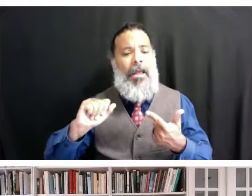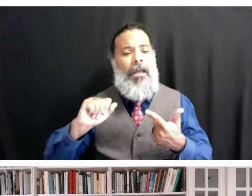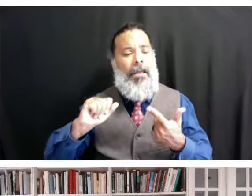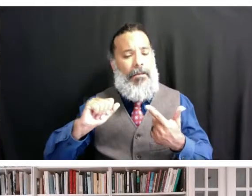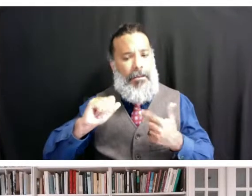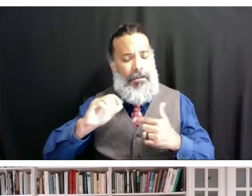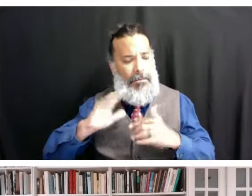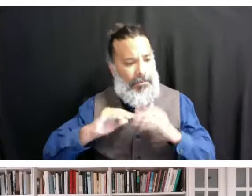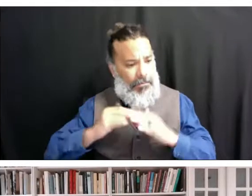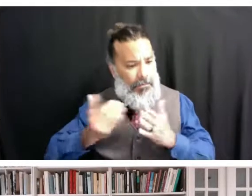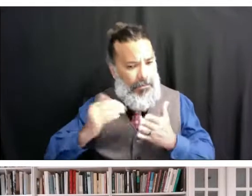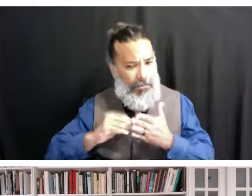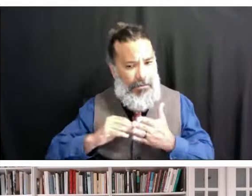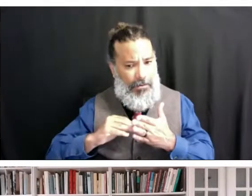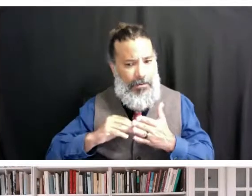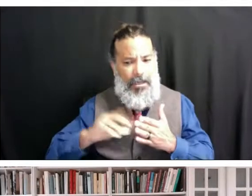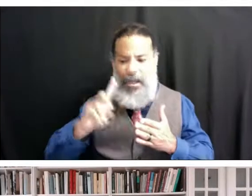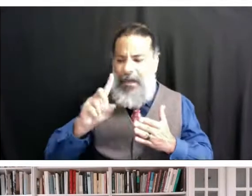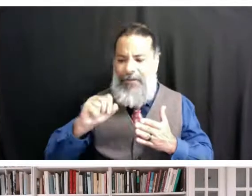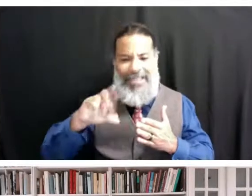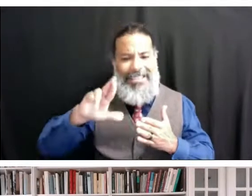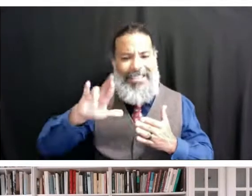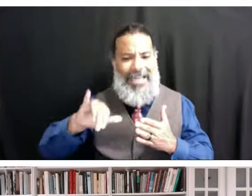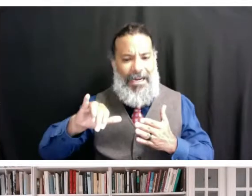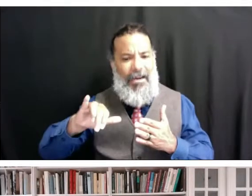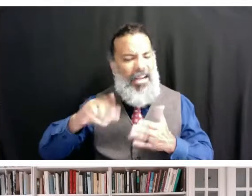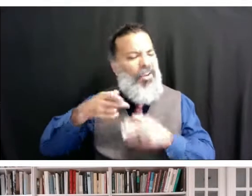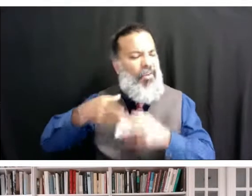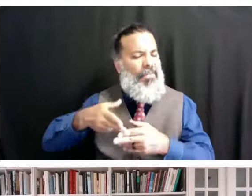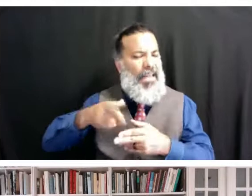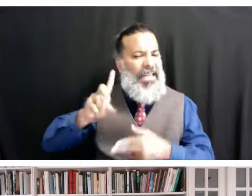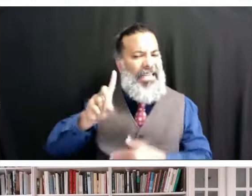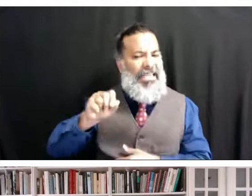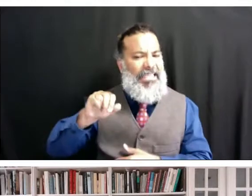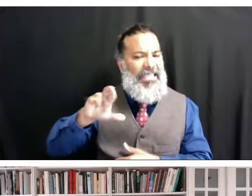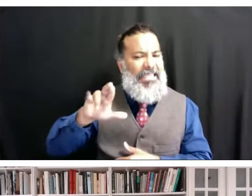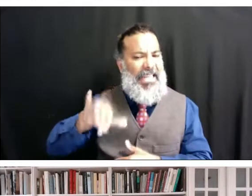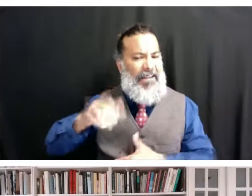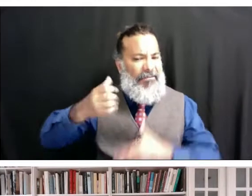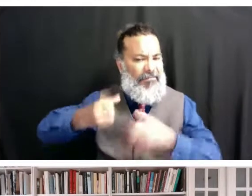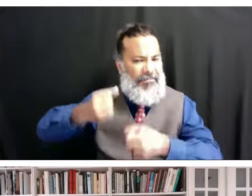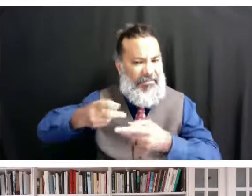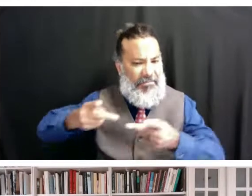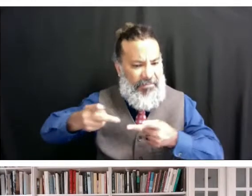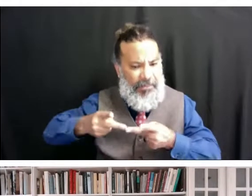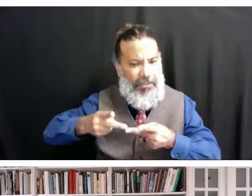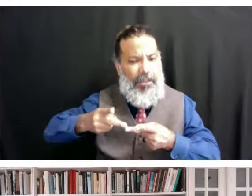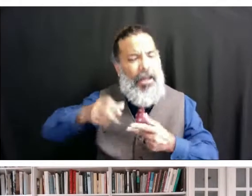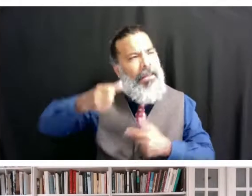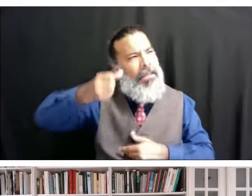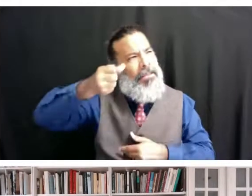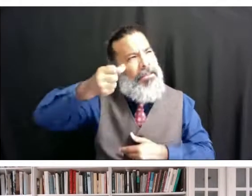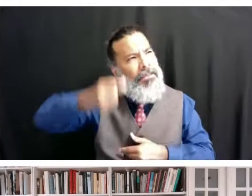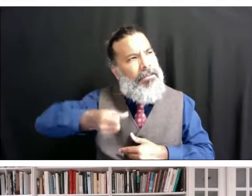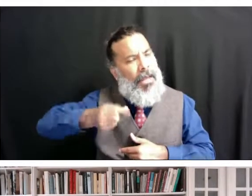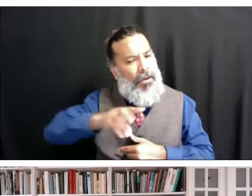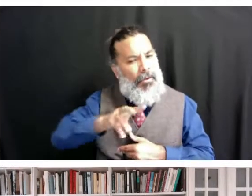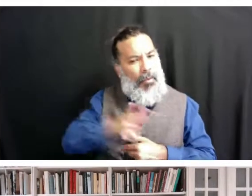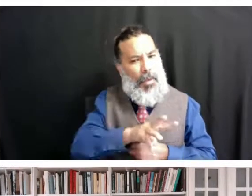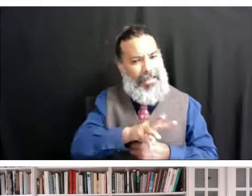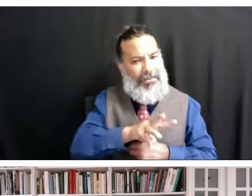reconstruction of a dairy, what he called a dairy, on the southwest